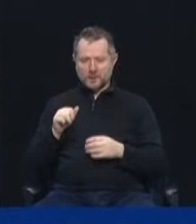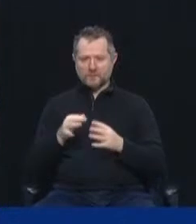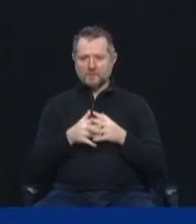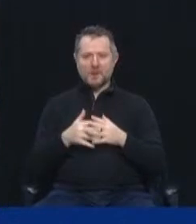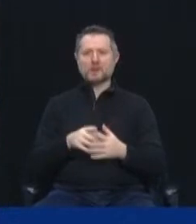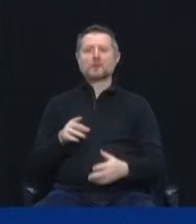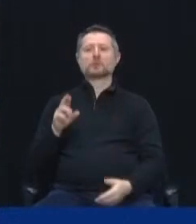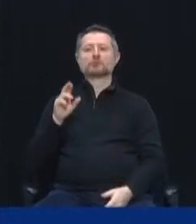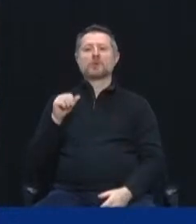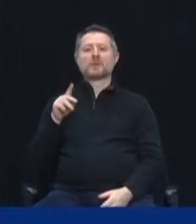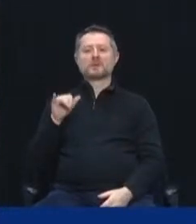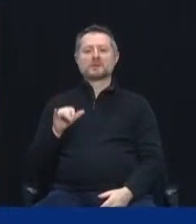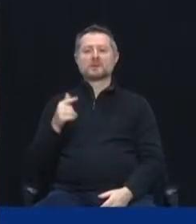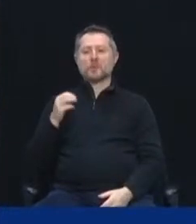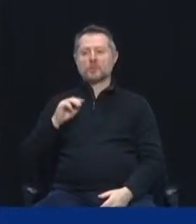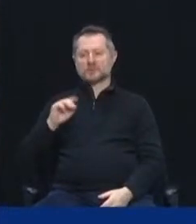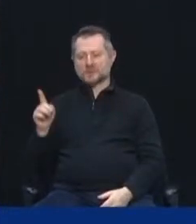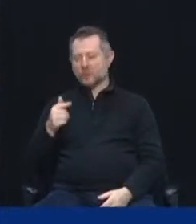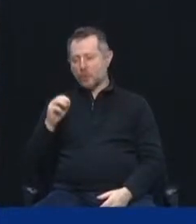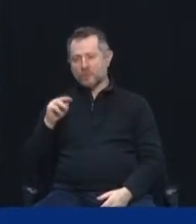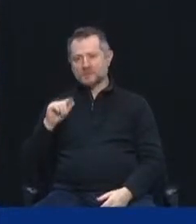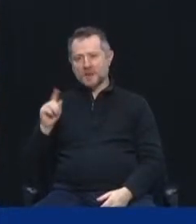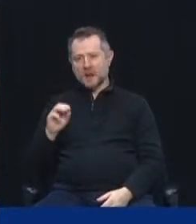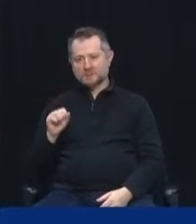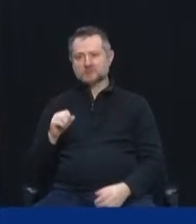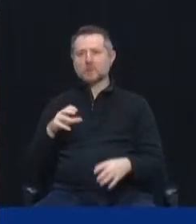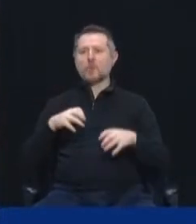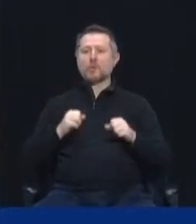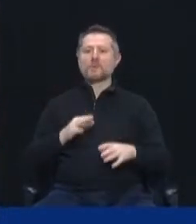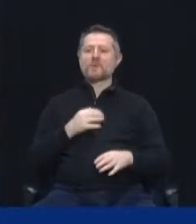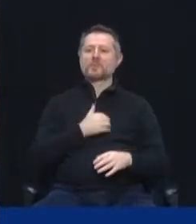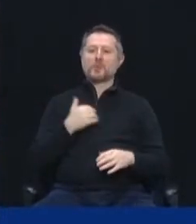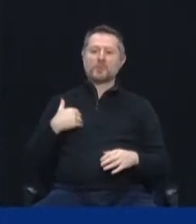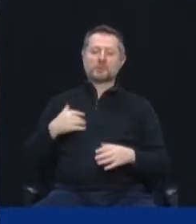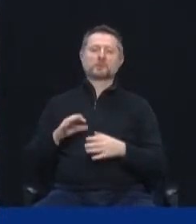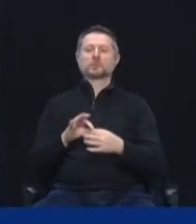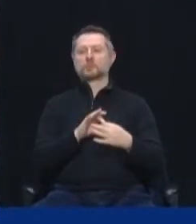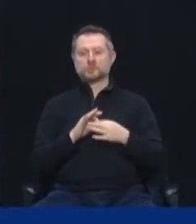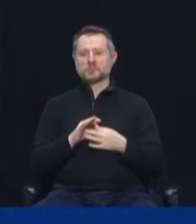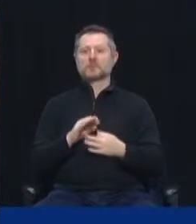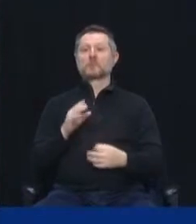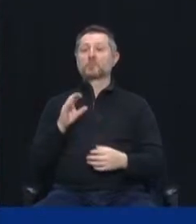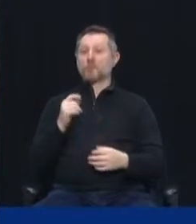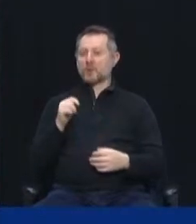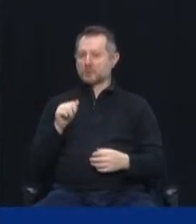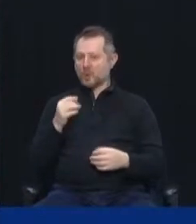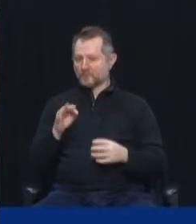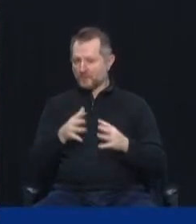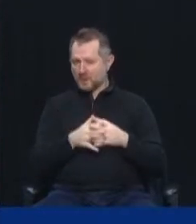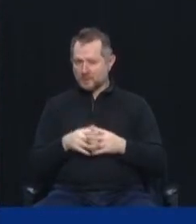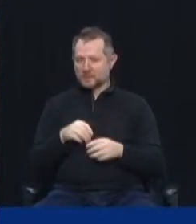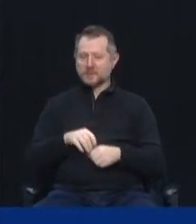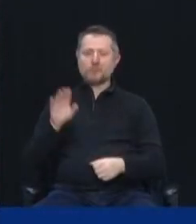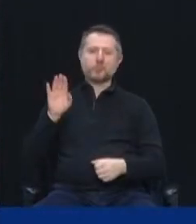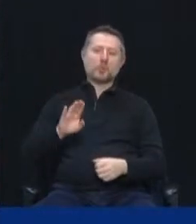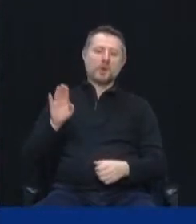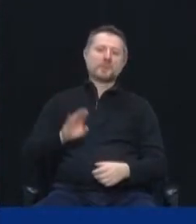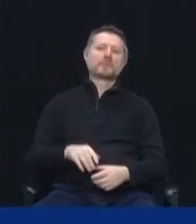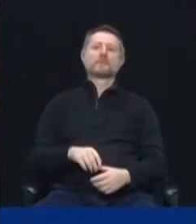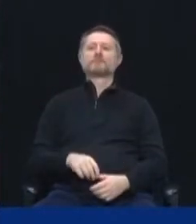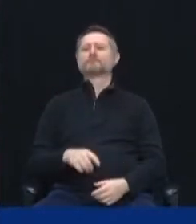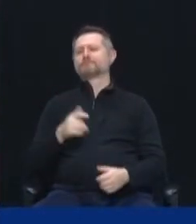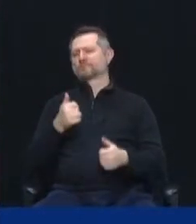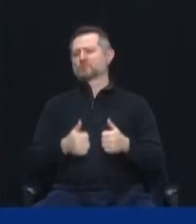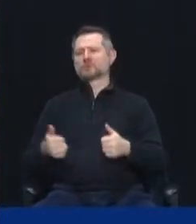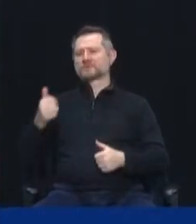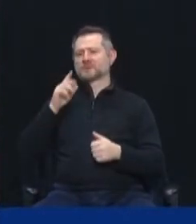owner of the Bodega and member of the United Bodegas of America in Brooklyn, Carlos Herrera, General Secretary of United Bodegas